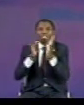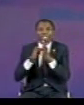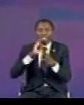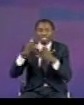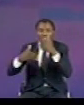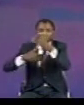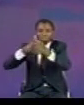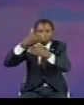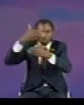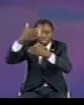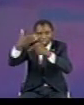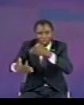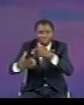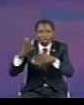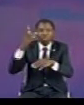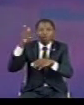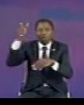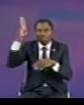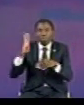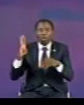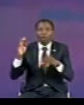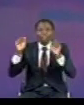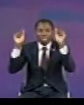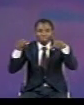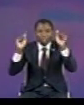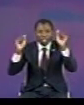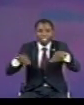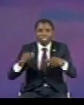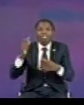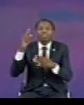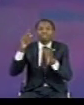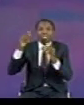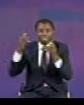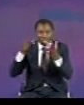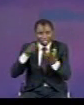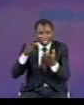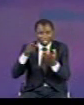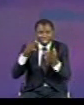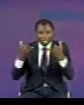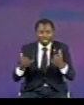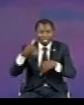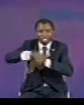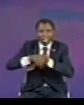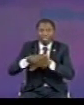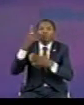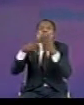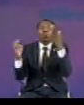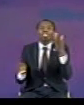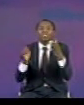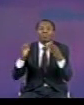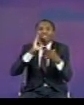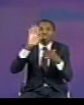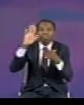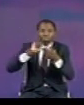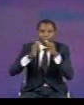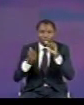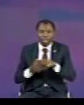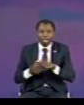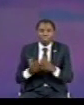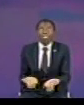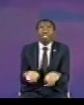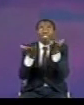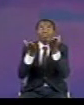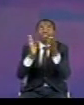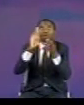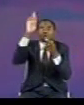therefore, tonight, whatever is your problem, lift it up to the Lord. Believe God.